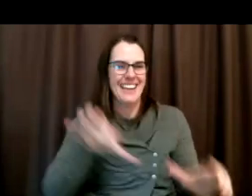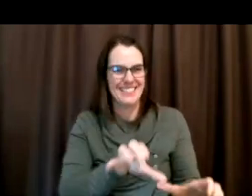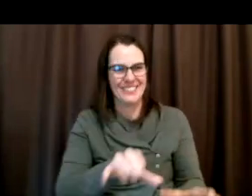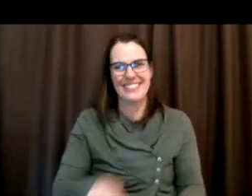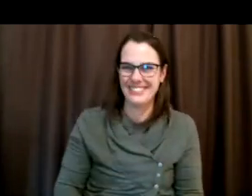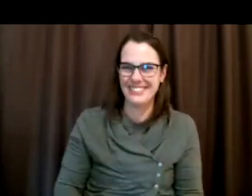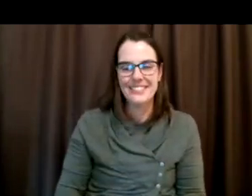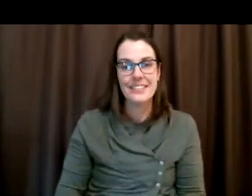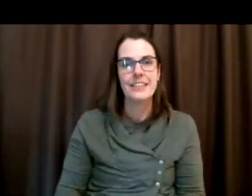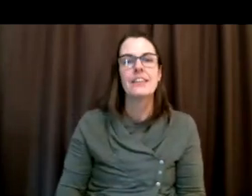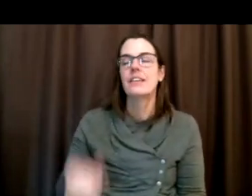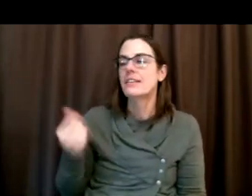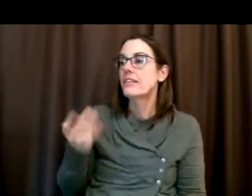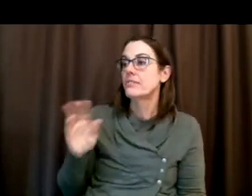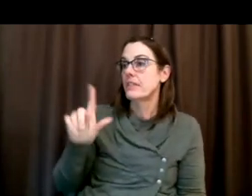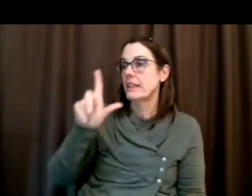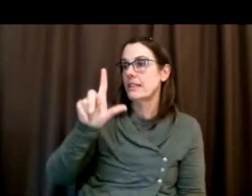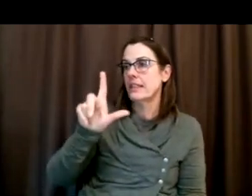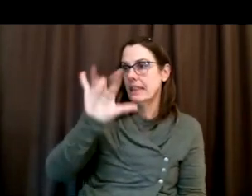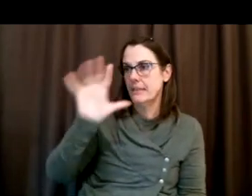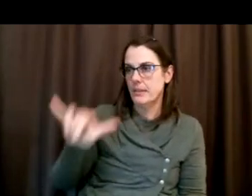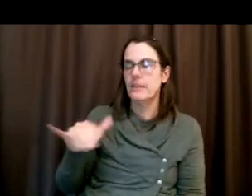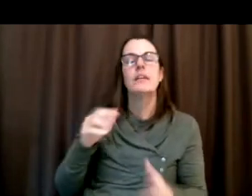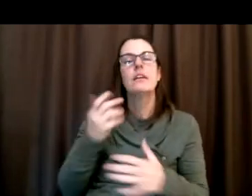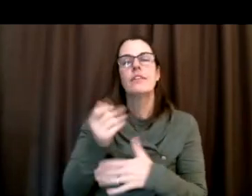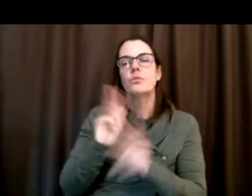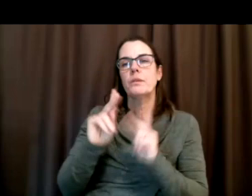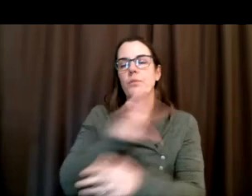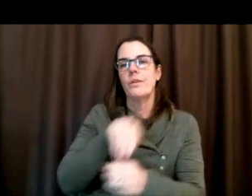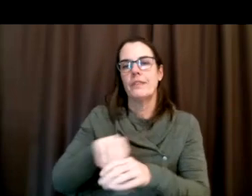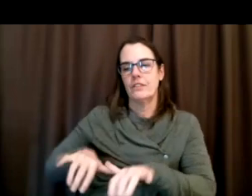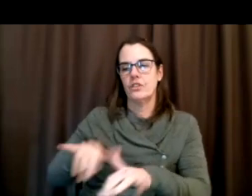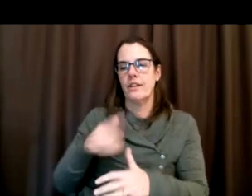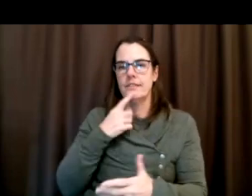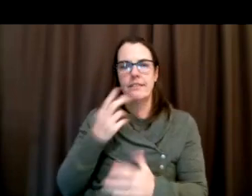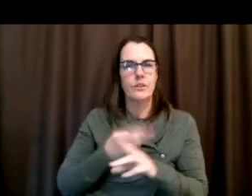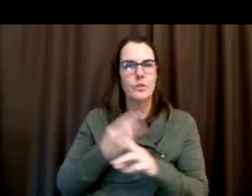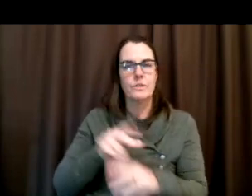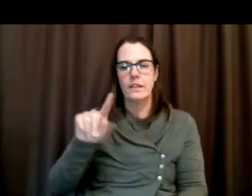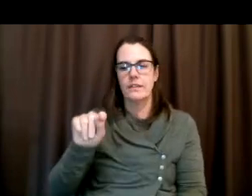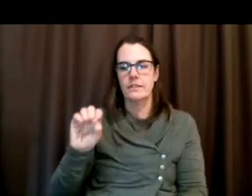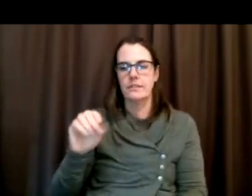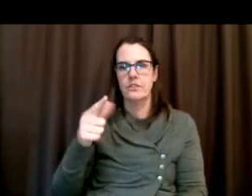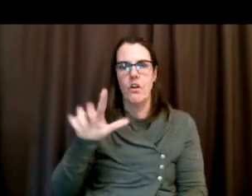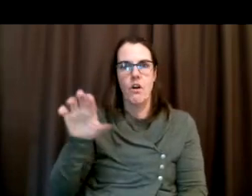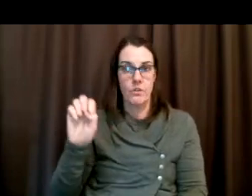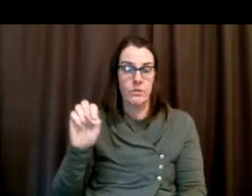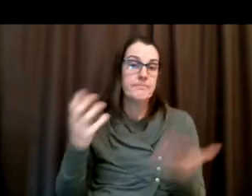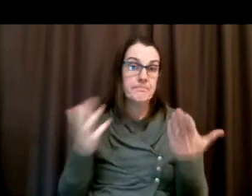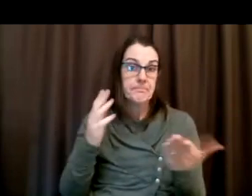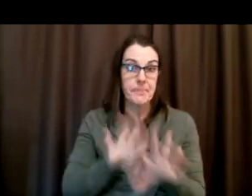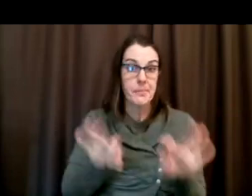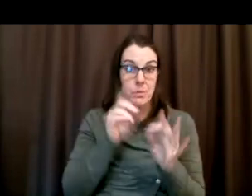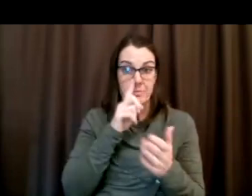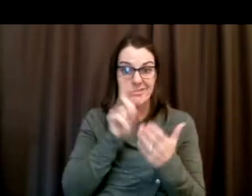A few people in the chat are also saying they use something called Toggle. So it would be worth checking out. There